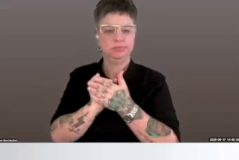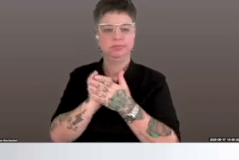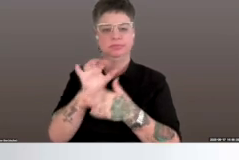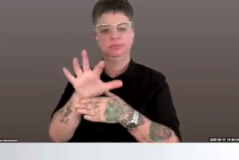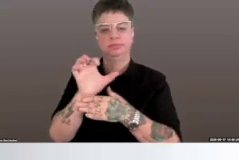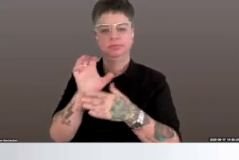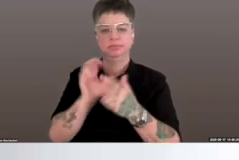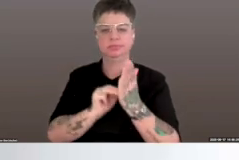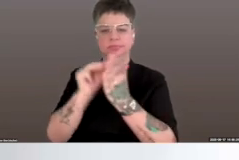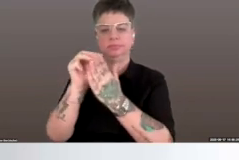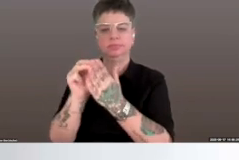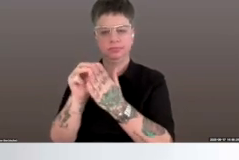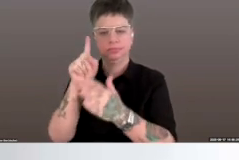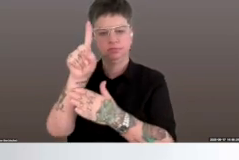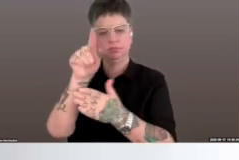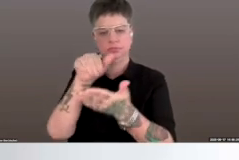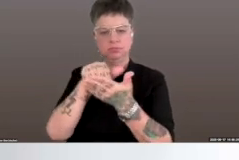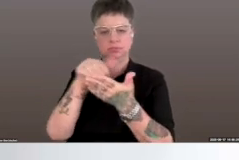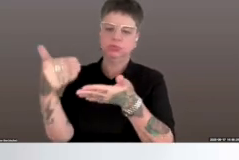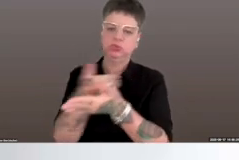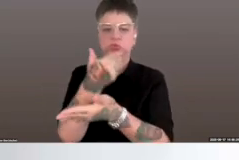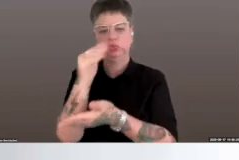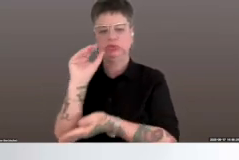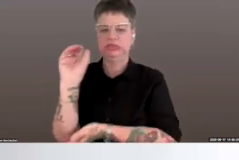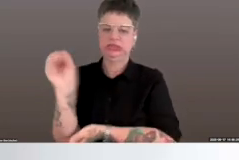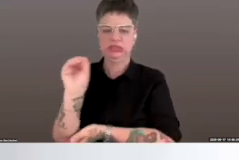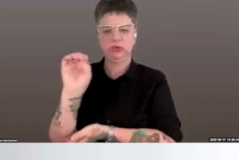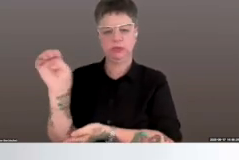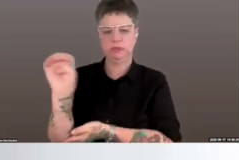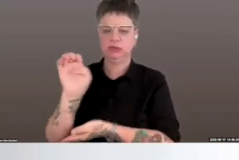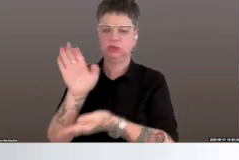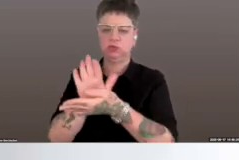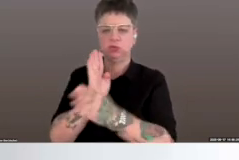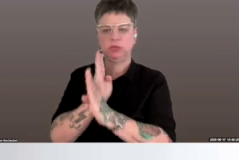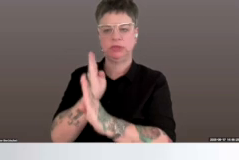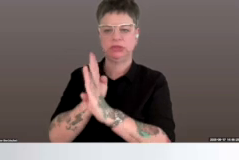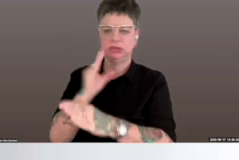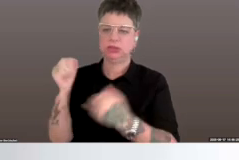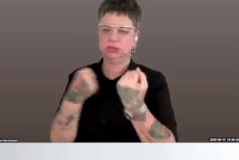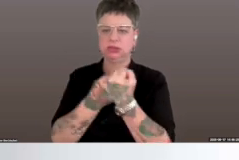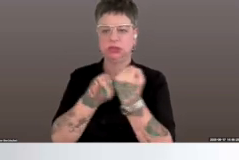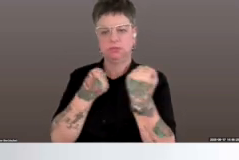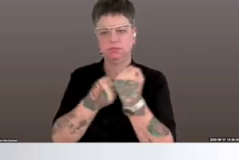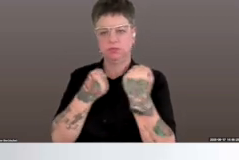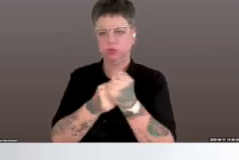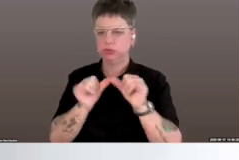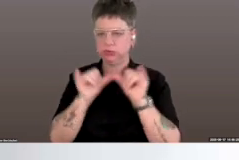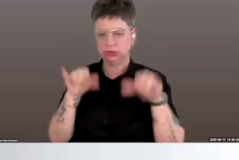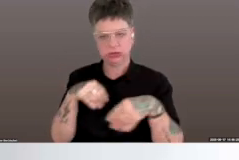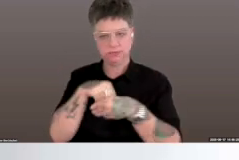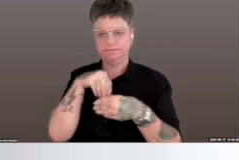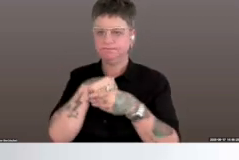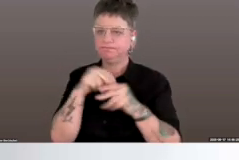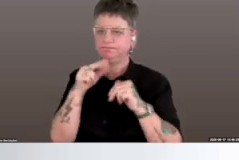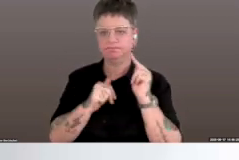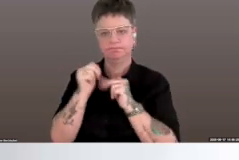projects totaling 1,000 new zero-emission school buses and their supporting infrastructure. We anticipate these